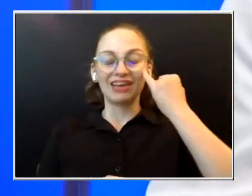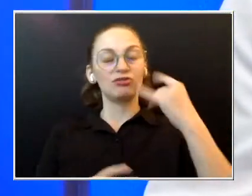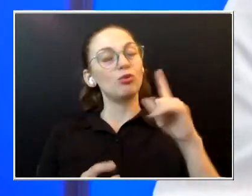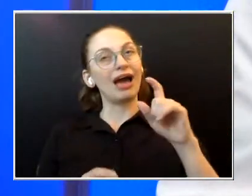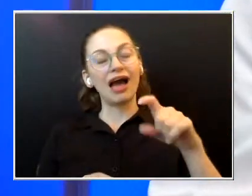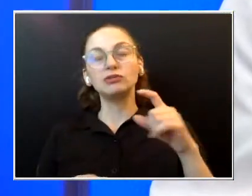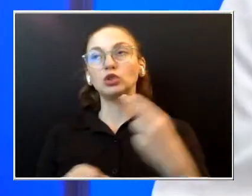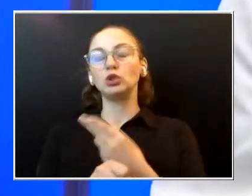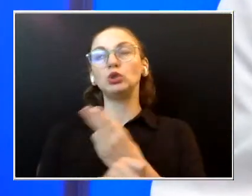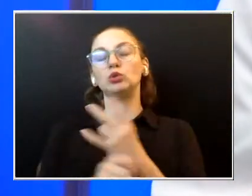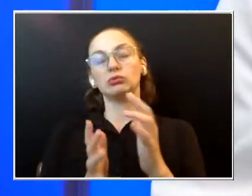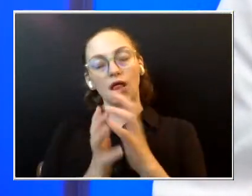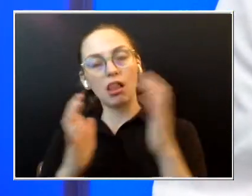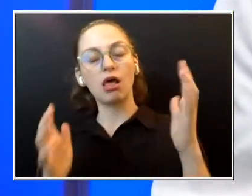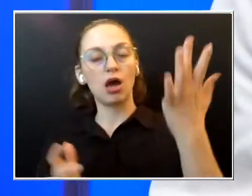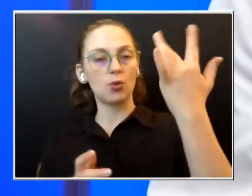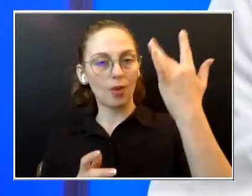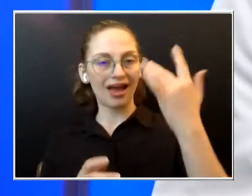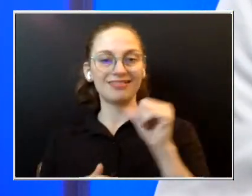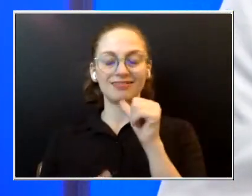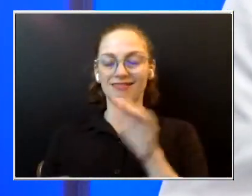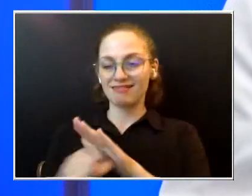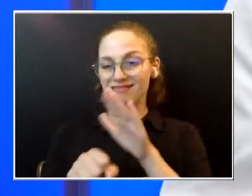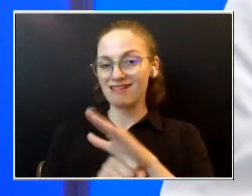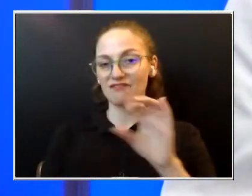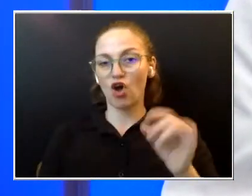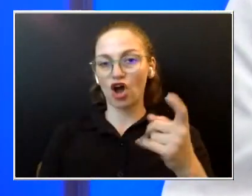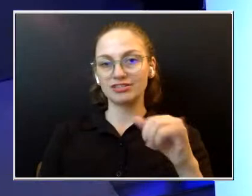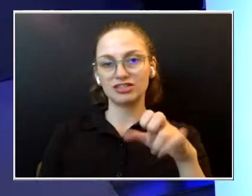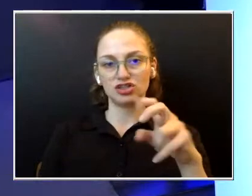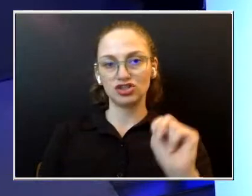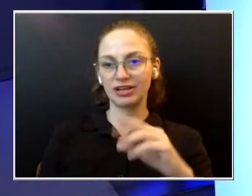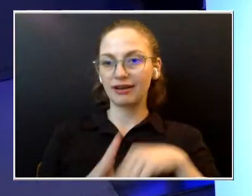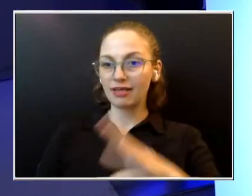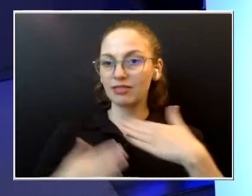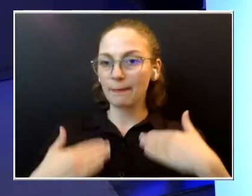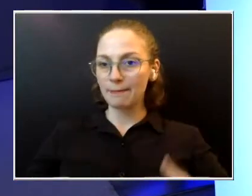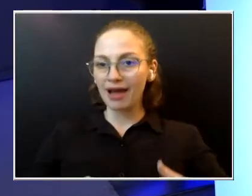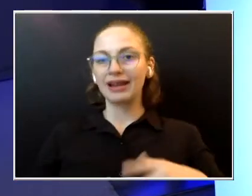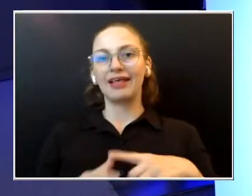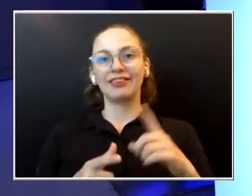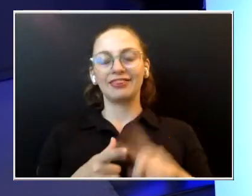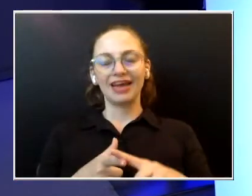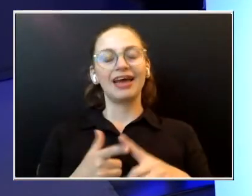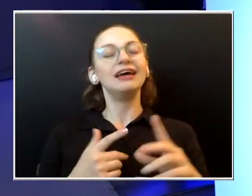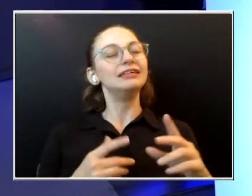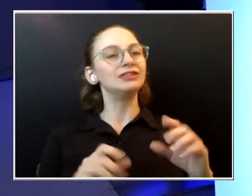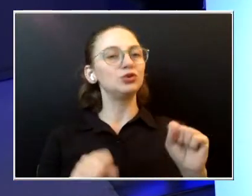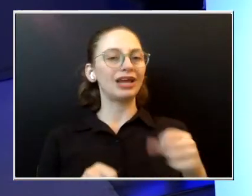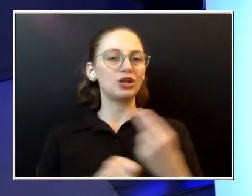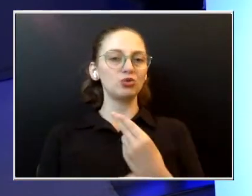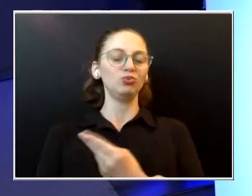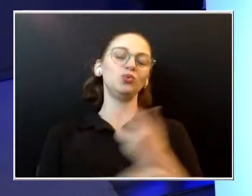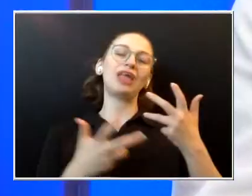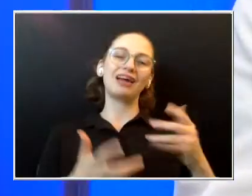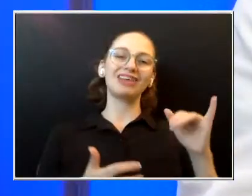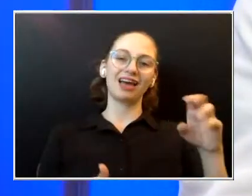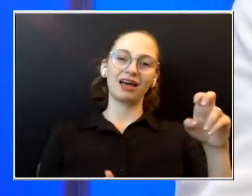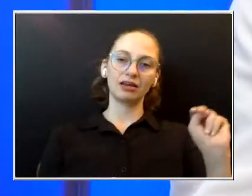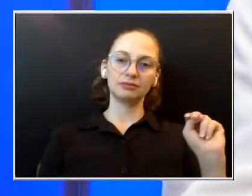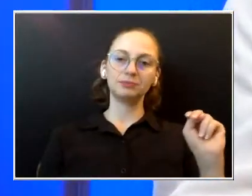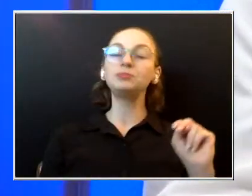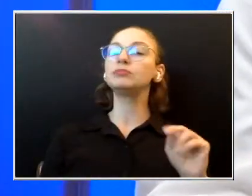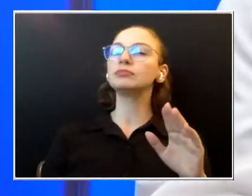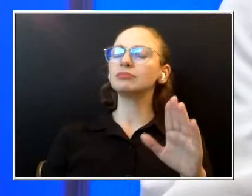thing that's coming down the pike, and maybe in a decade or two we'll be talking about heavy ions. What's a hypoxic cancer? So cancers, as they grow,